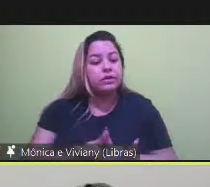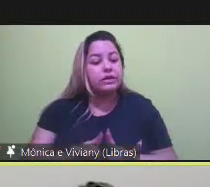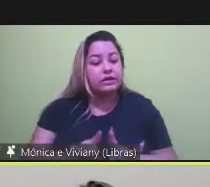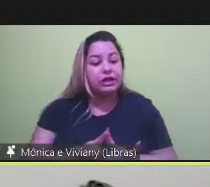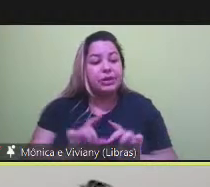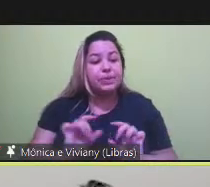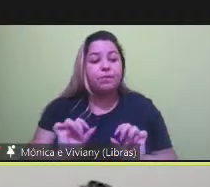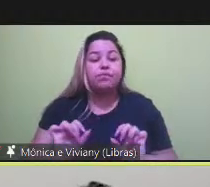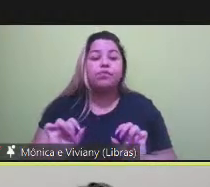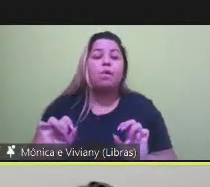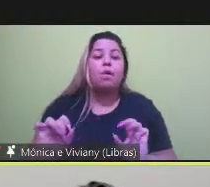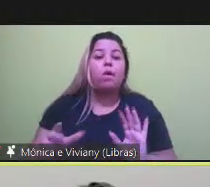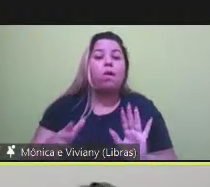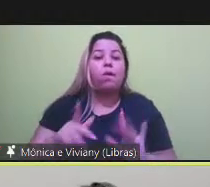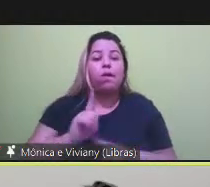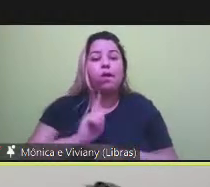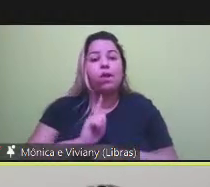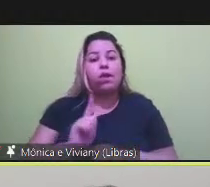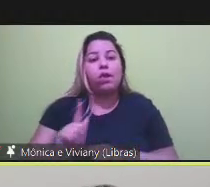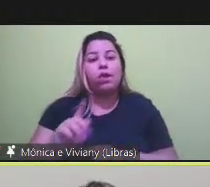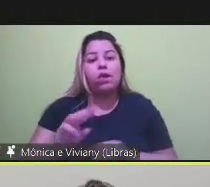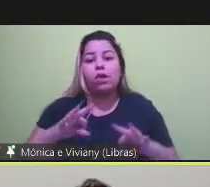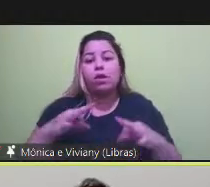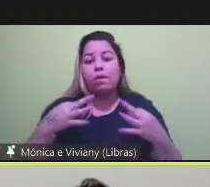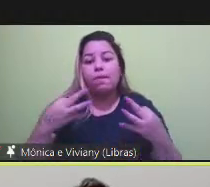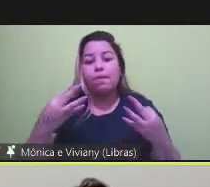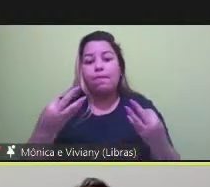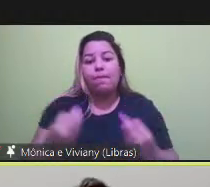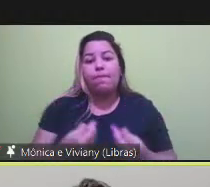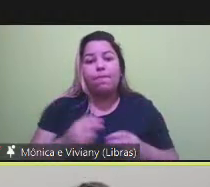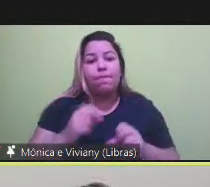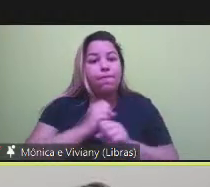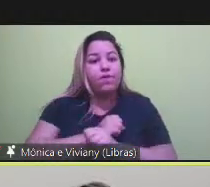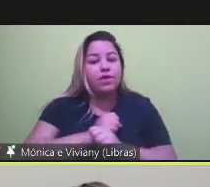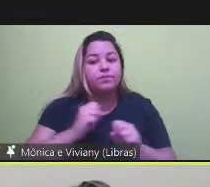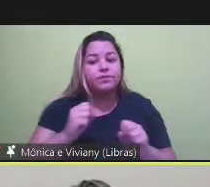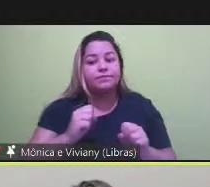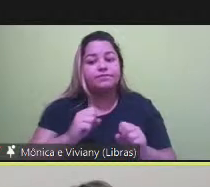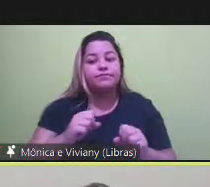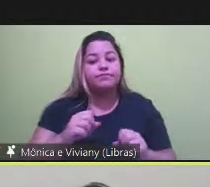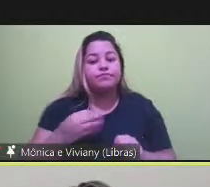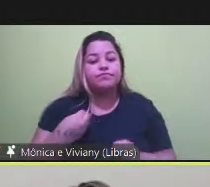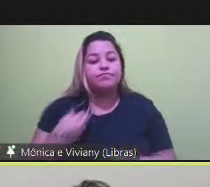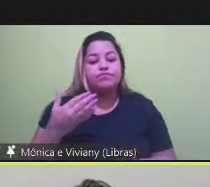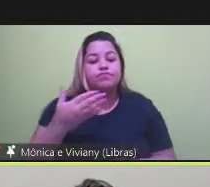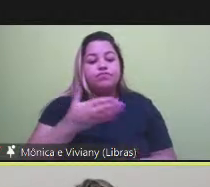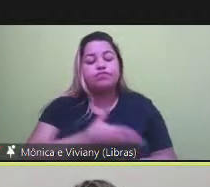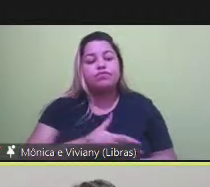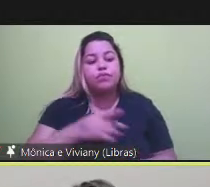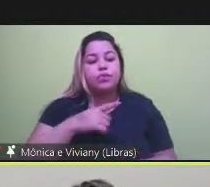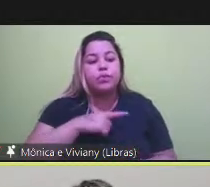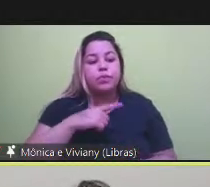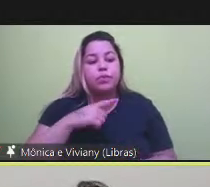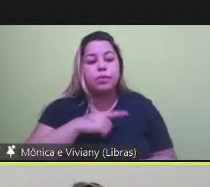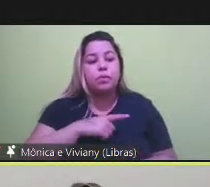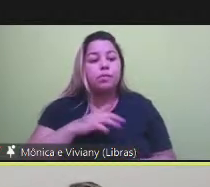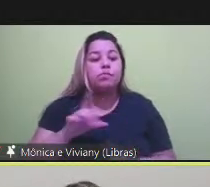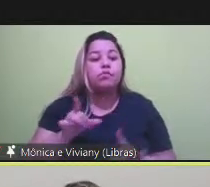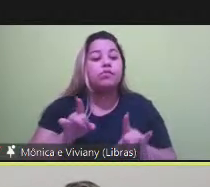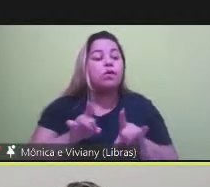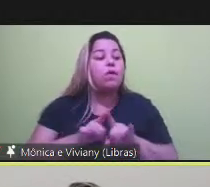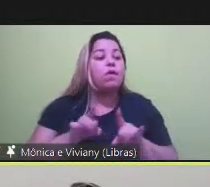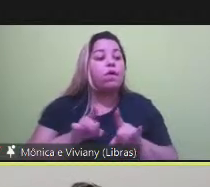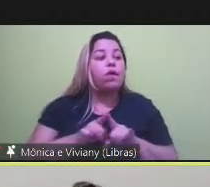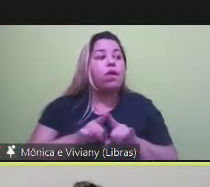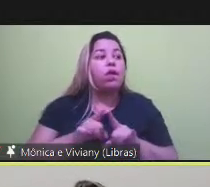and put here my managers. This is only possible through the partnership that I have with